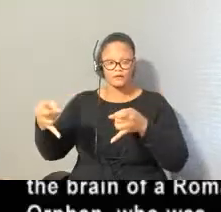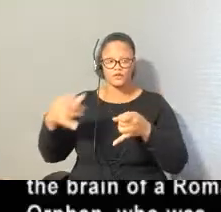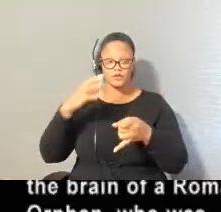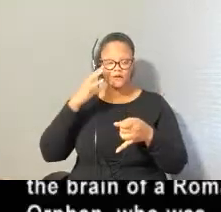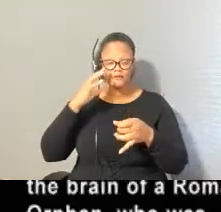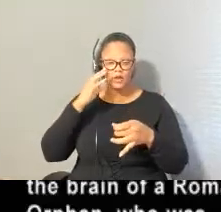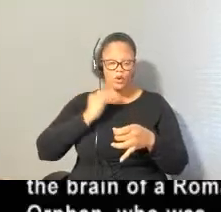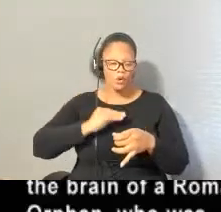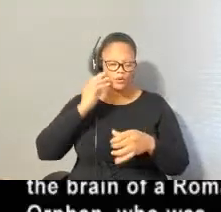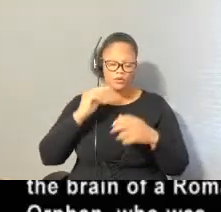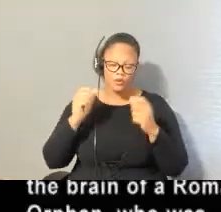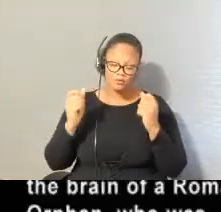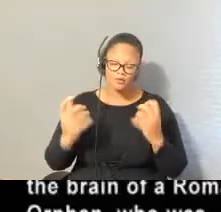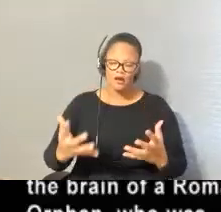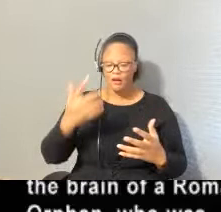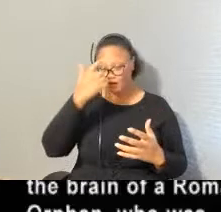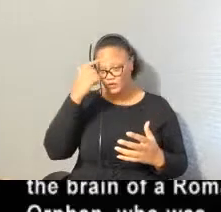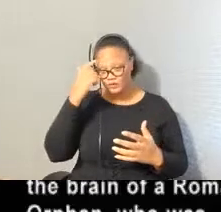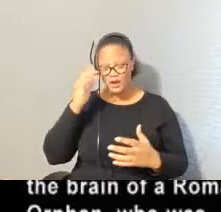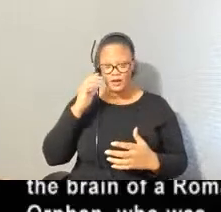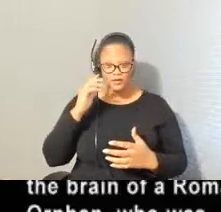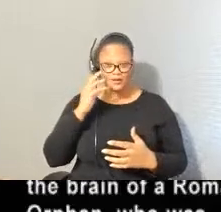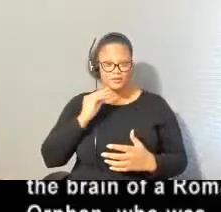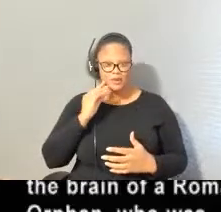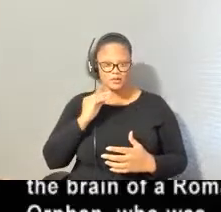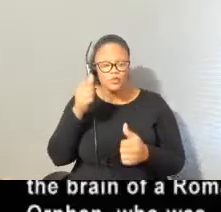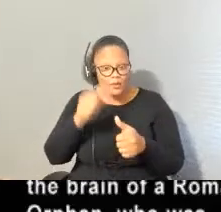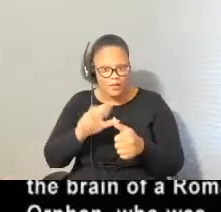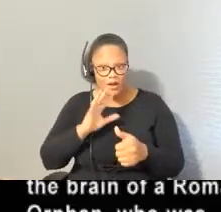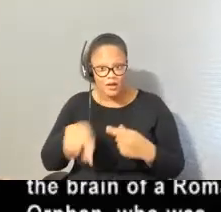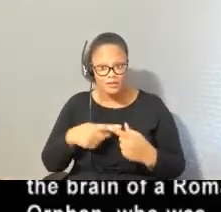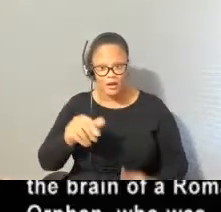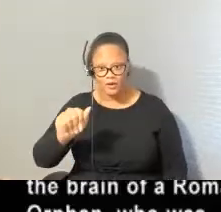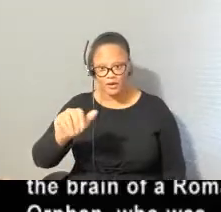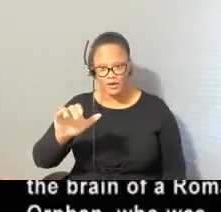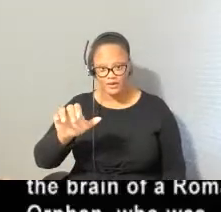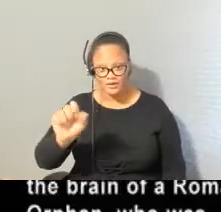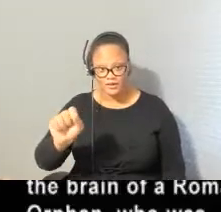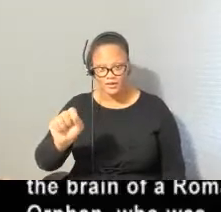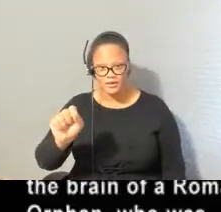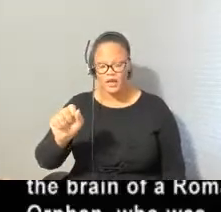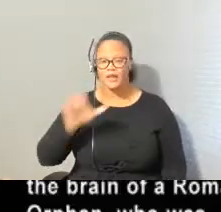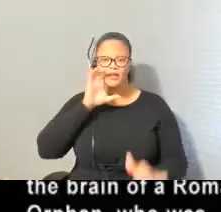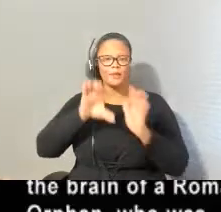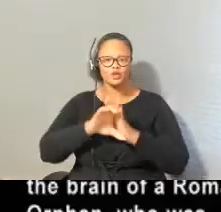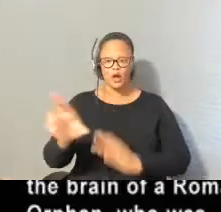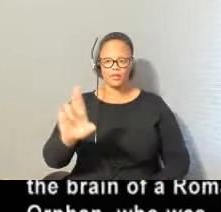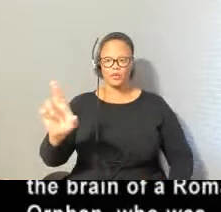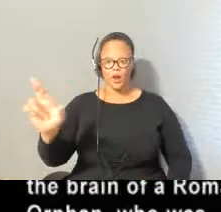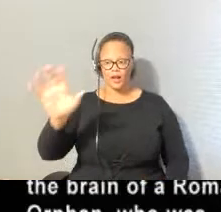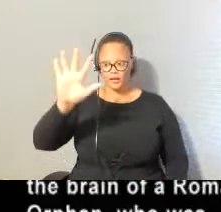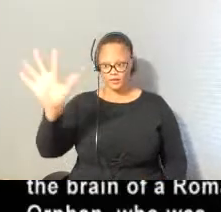lot of traumatic experiences. Remember, I talked about ACEs. If you look at to the right, the brain image on the right, we see